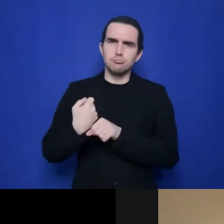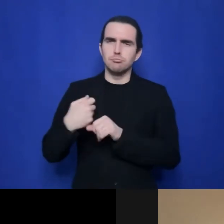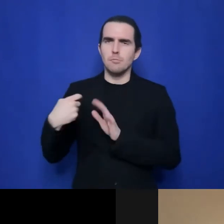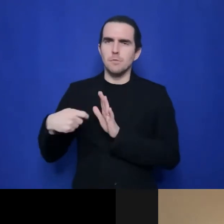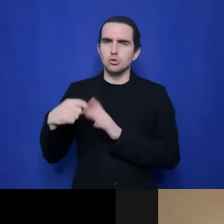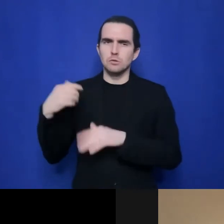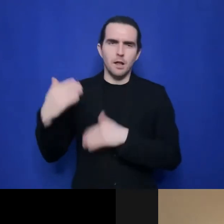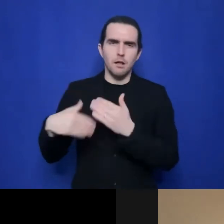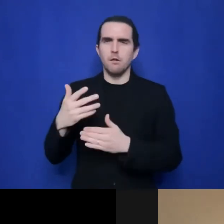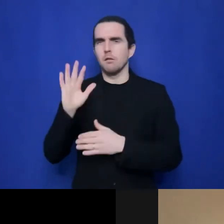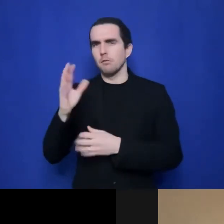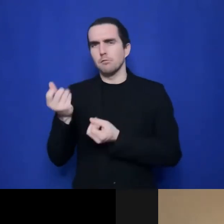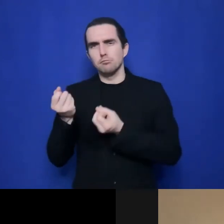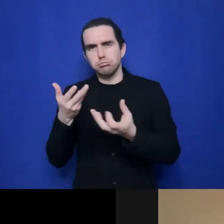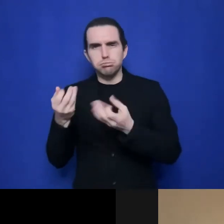saying about